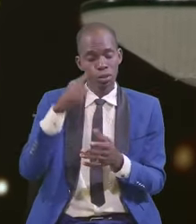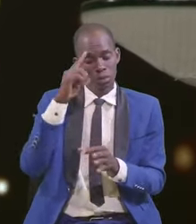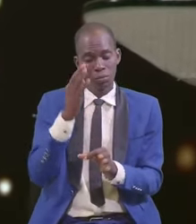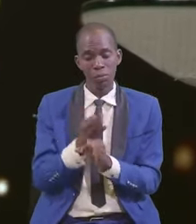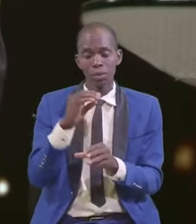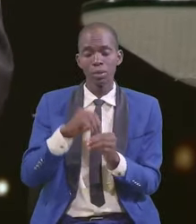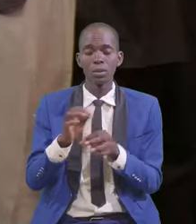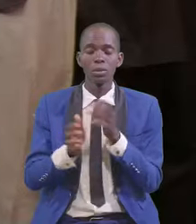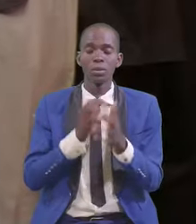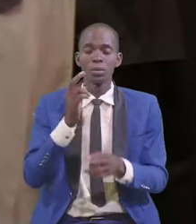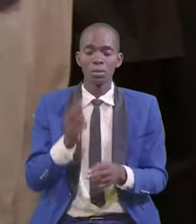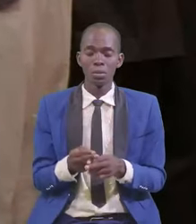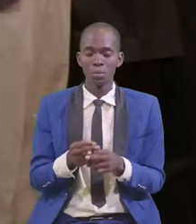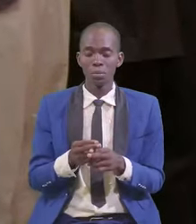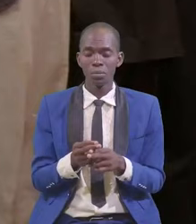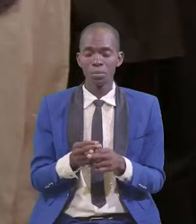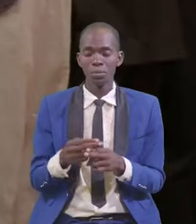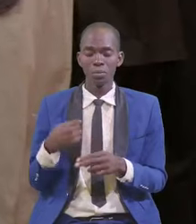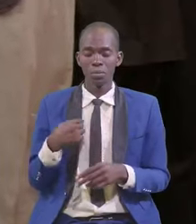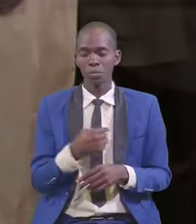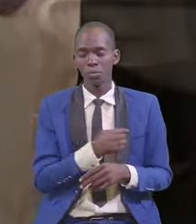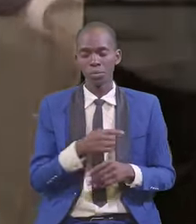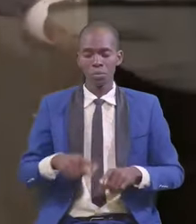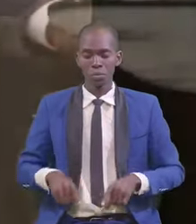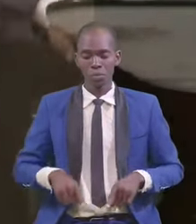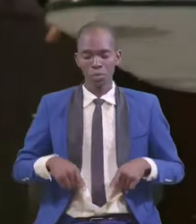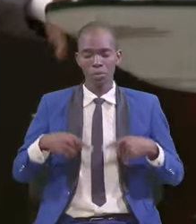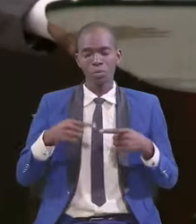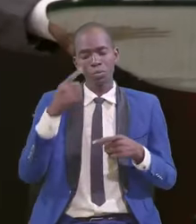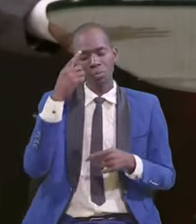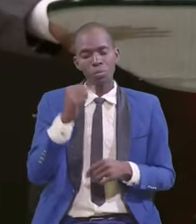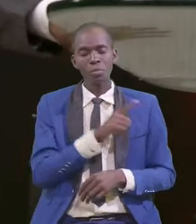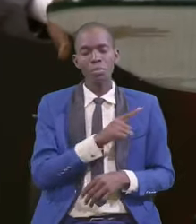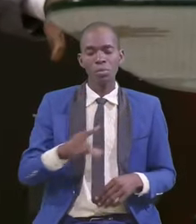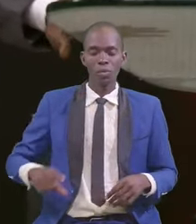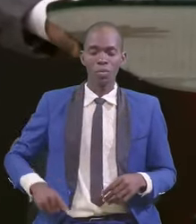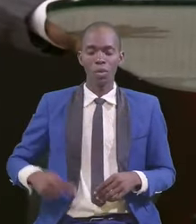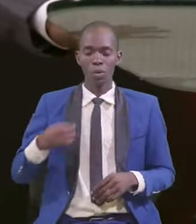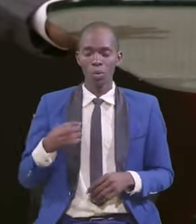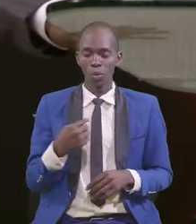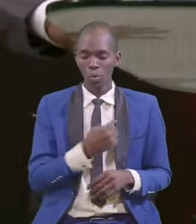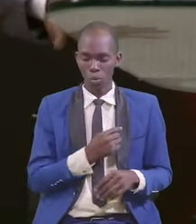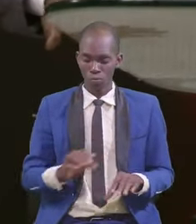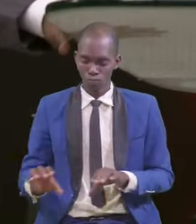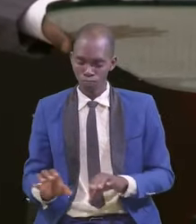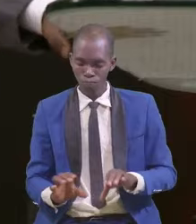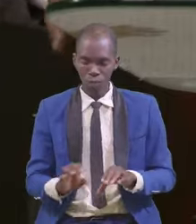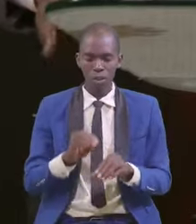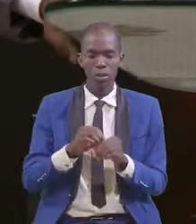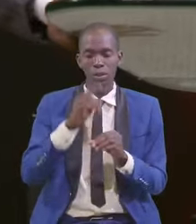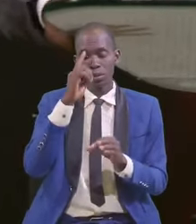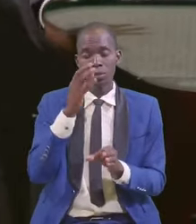in Jesus name we live for the Lord will act in